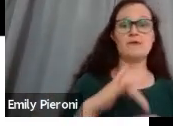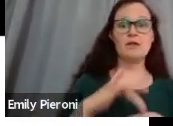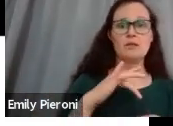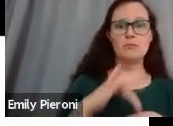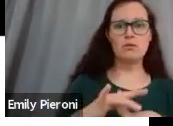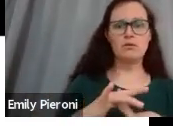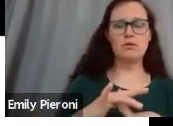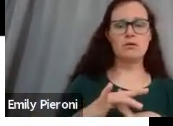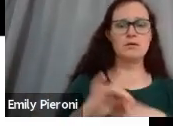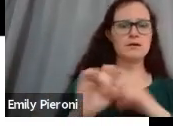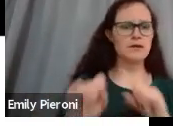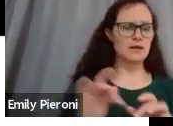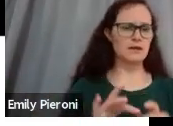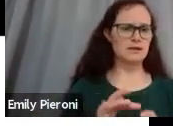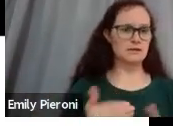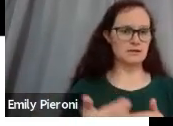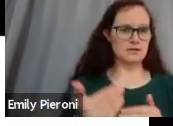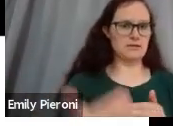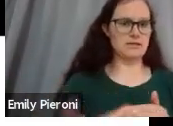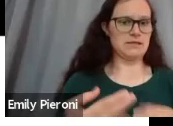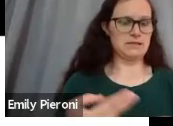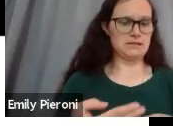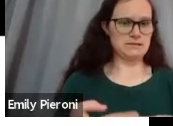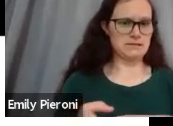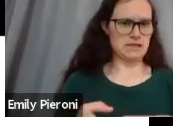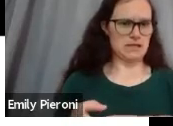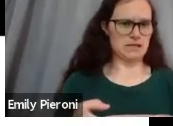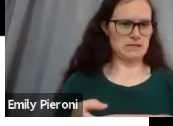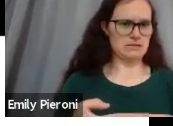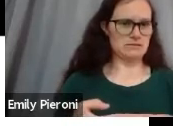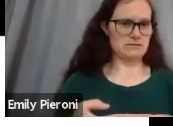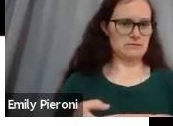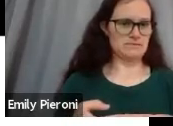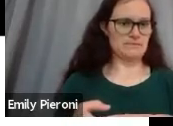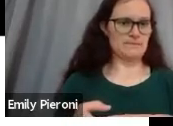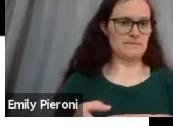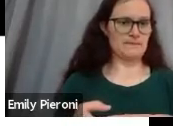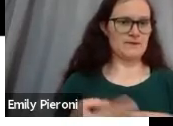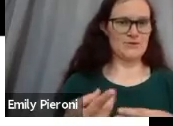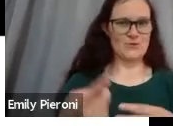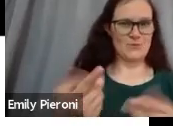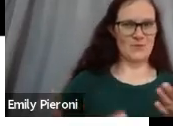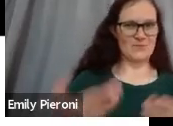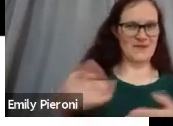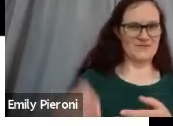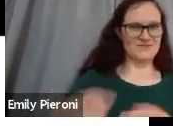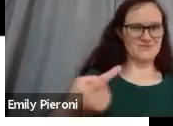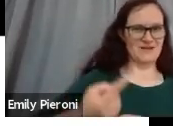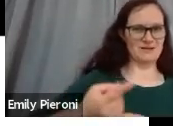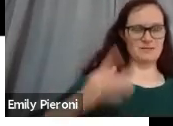go to the next slide? Can I do that, or do you have to do that? You probably have to do it, right? Or